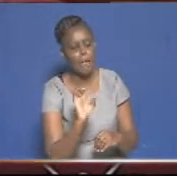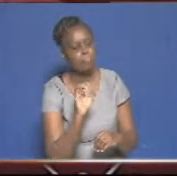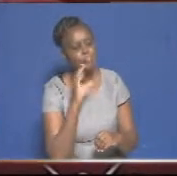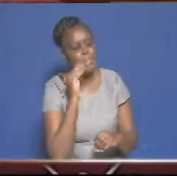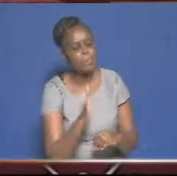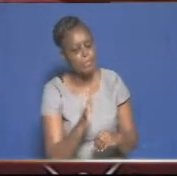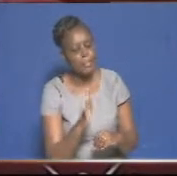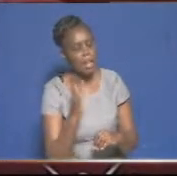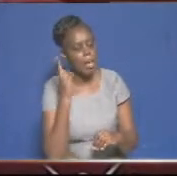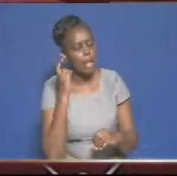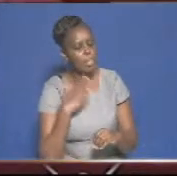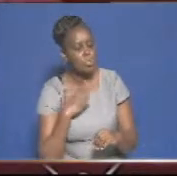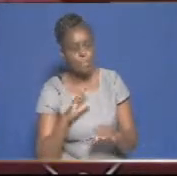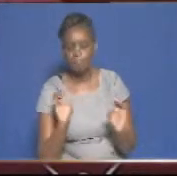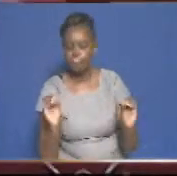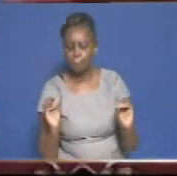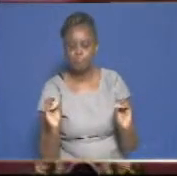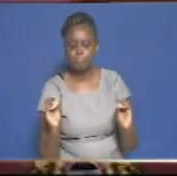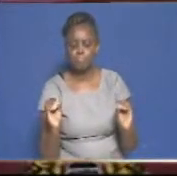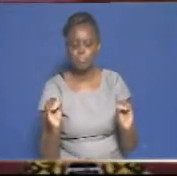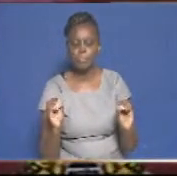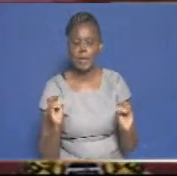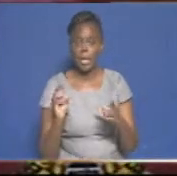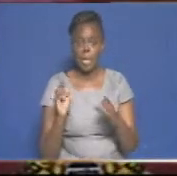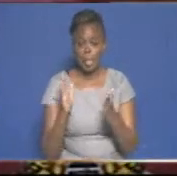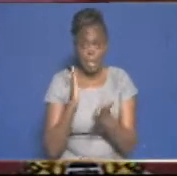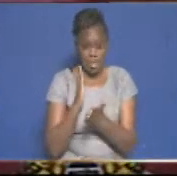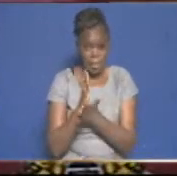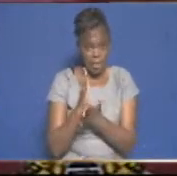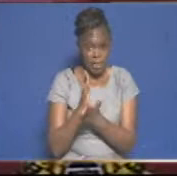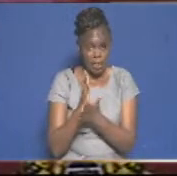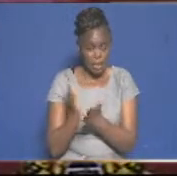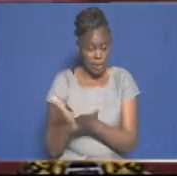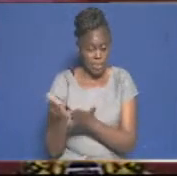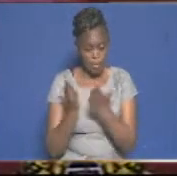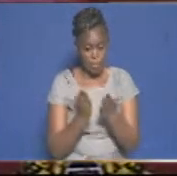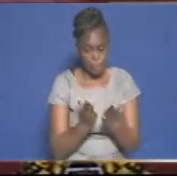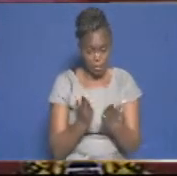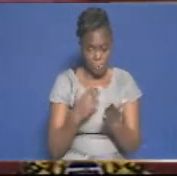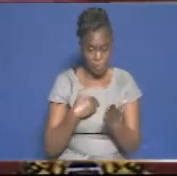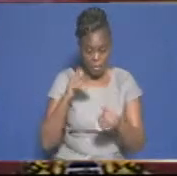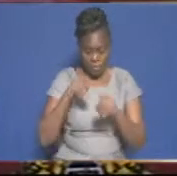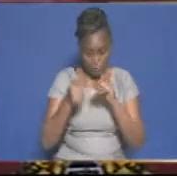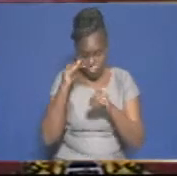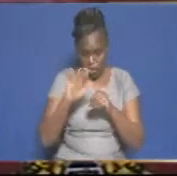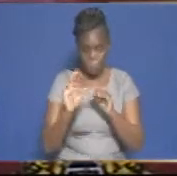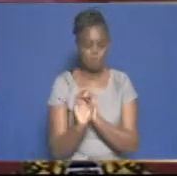He didn't listen to me. And in fact, that led to one of the reasons why I didn't vote for him